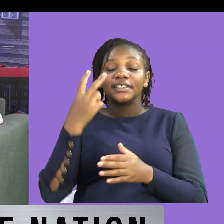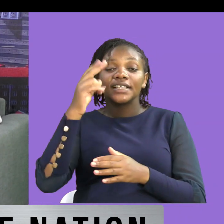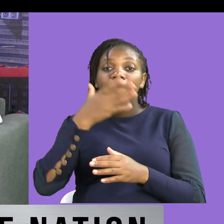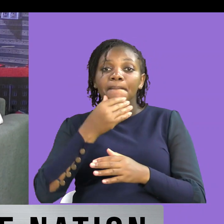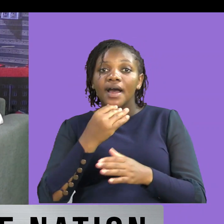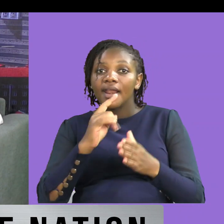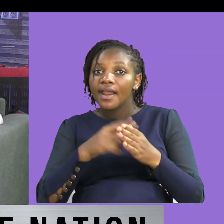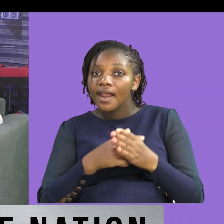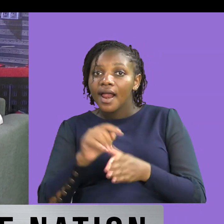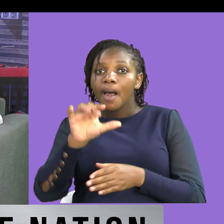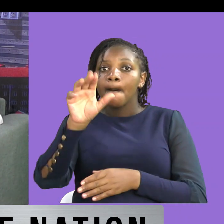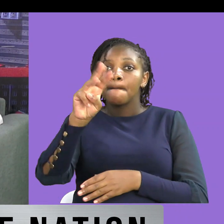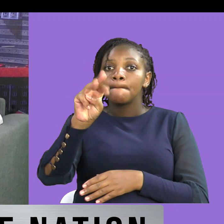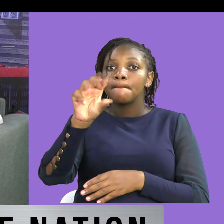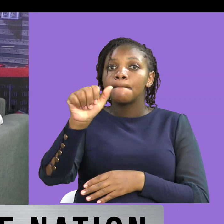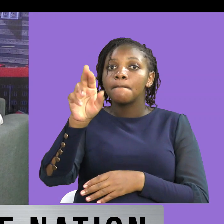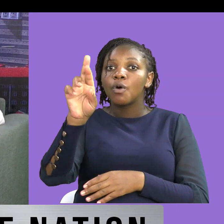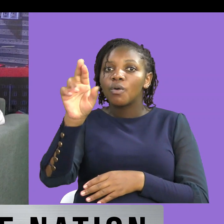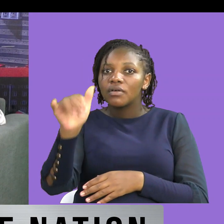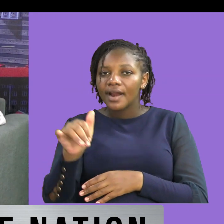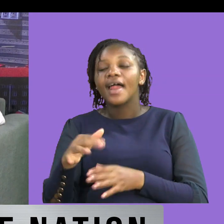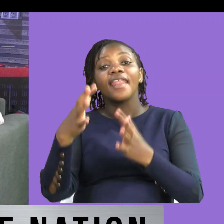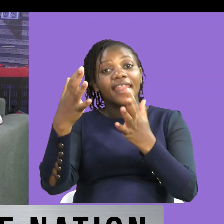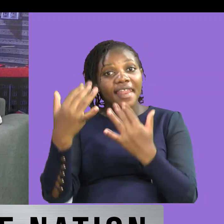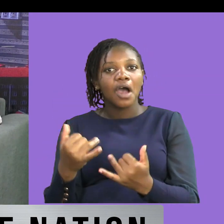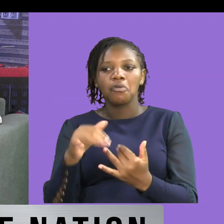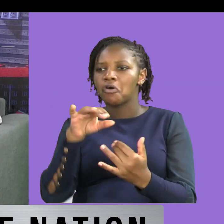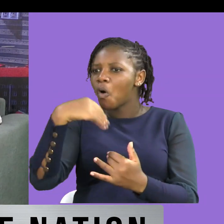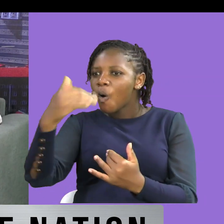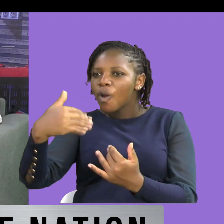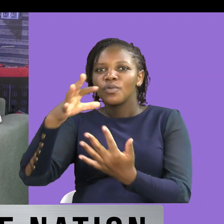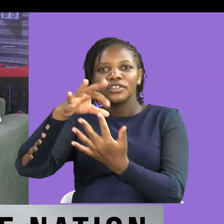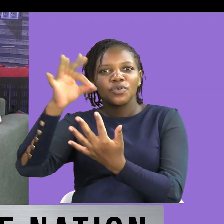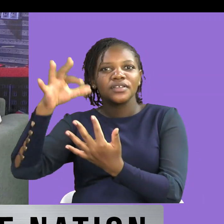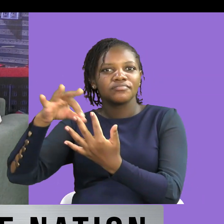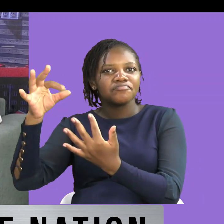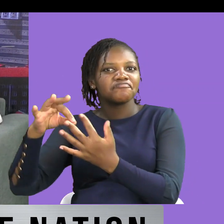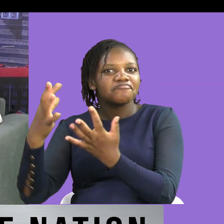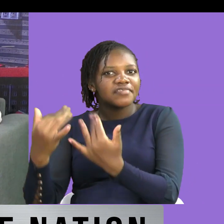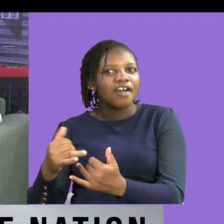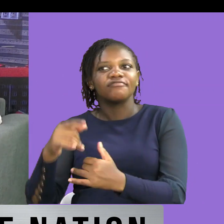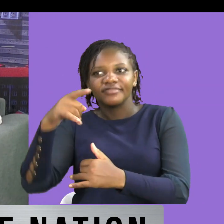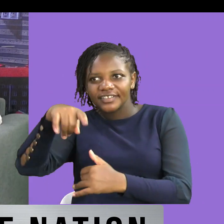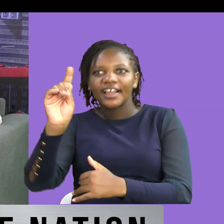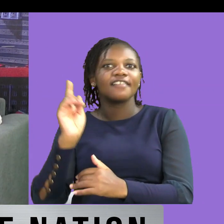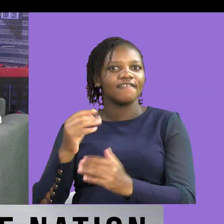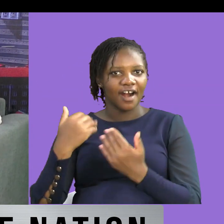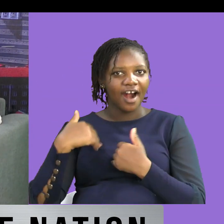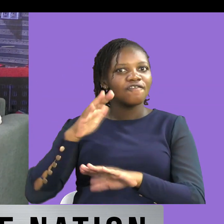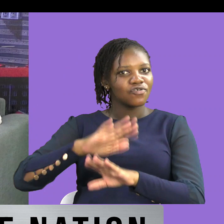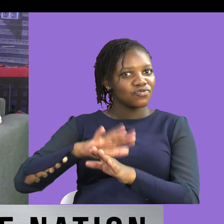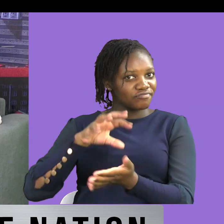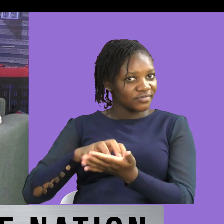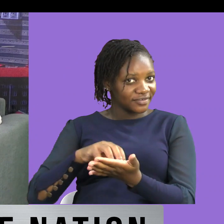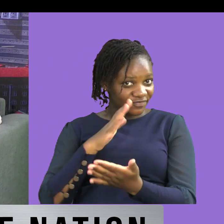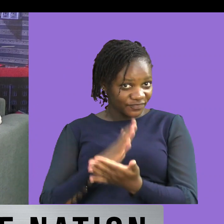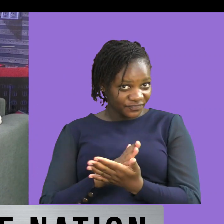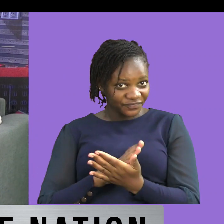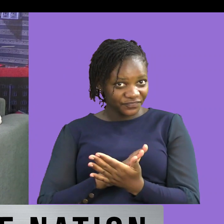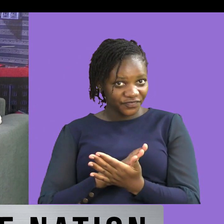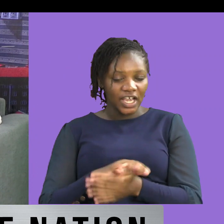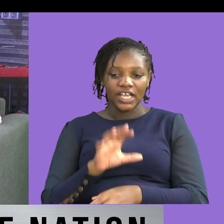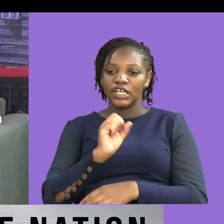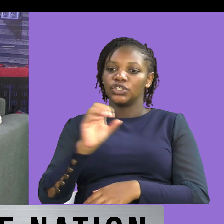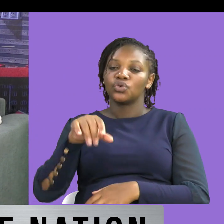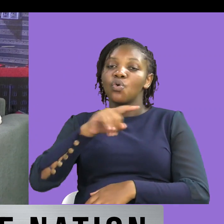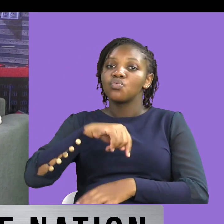serial nominee. He has been nominated severally, and now he's where he is. Yes. So we expect that some